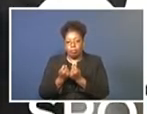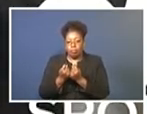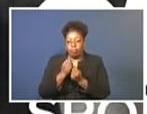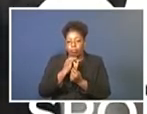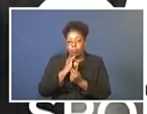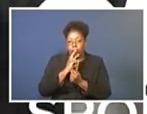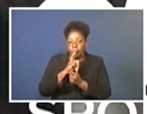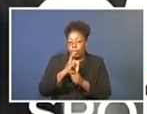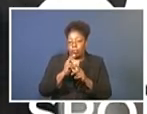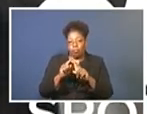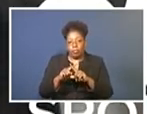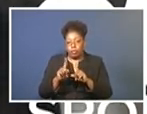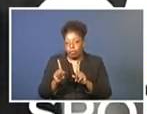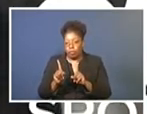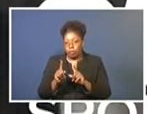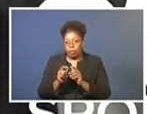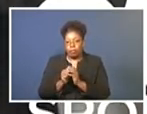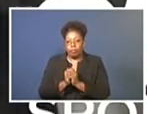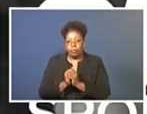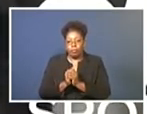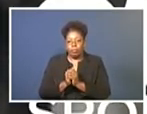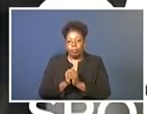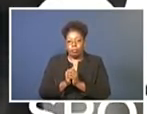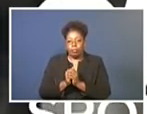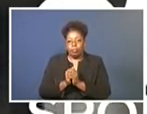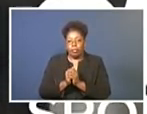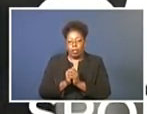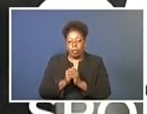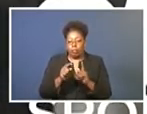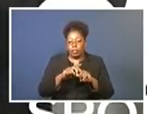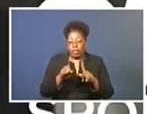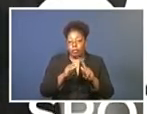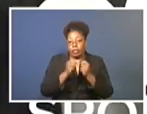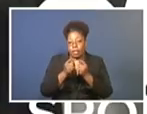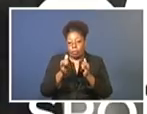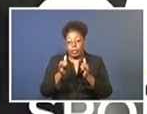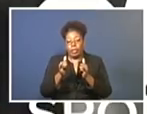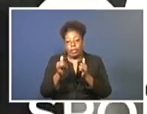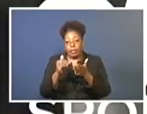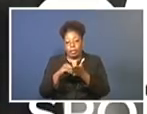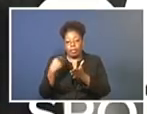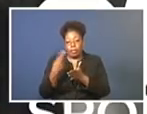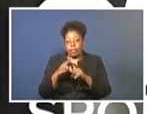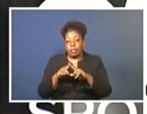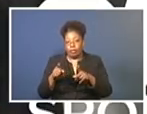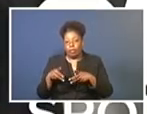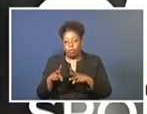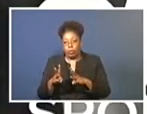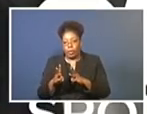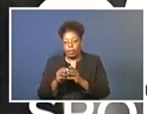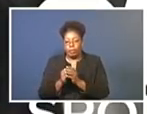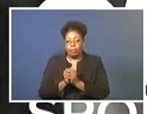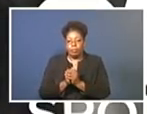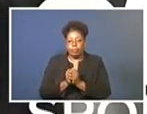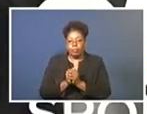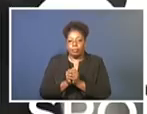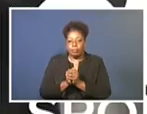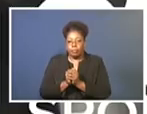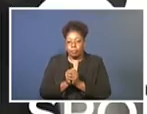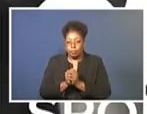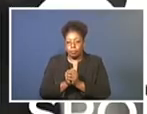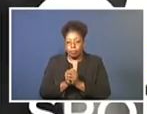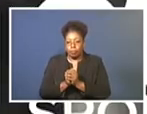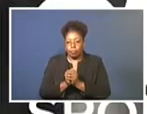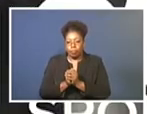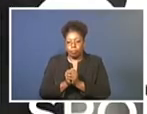and when teams play me in a different way, you just gotta like take advantage of it. You know, I'd say Miami was not as aggressive by the